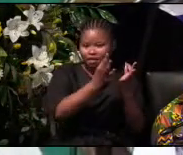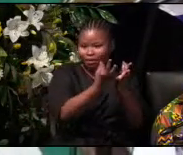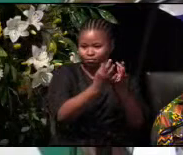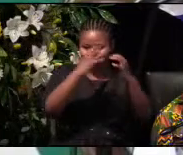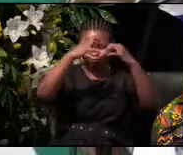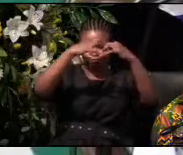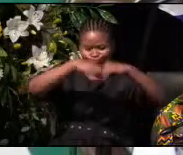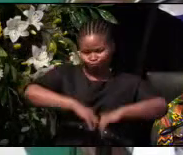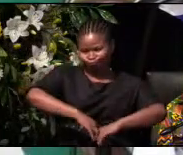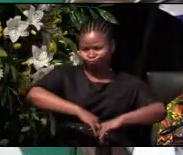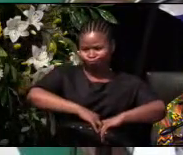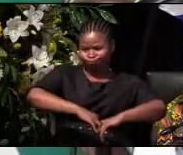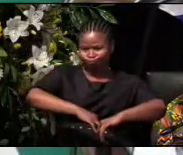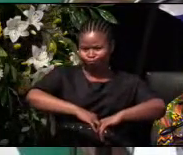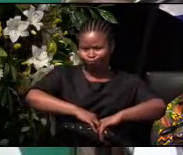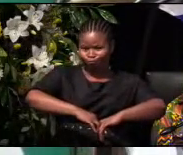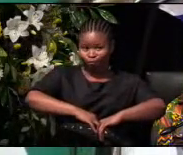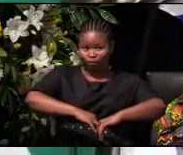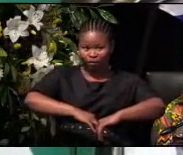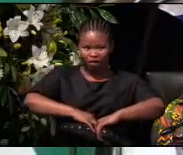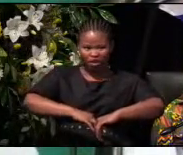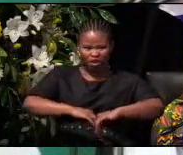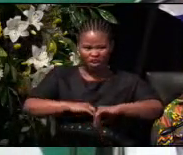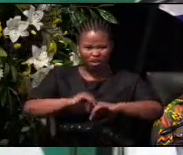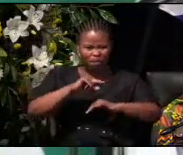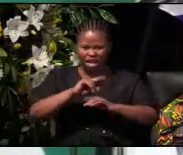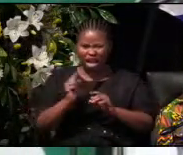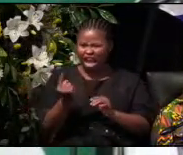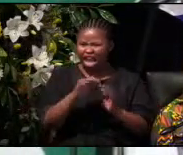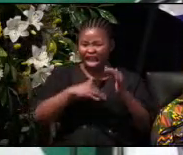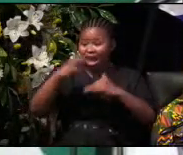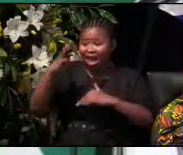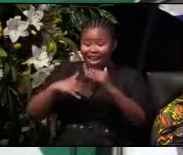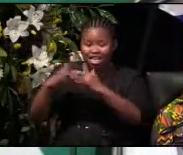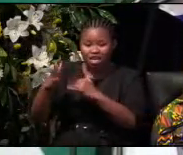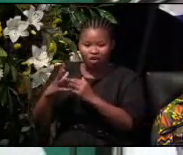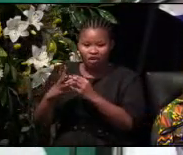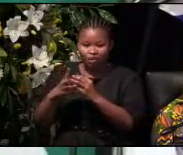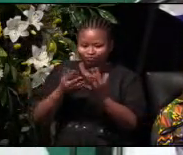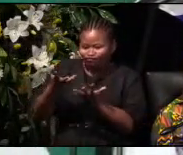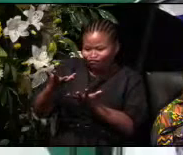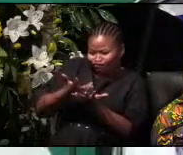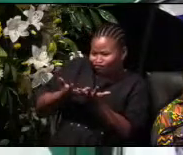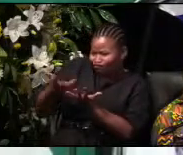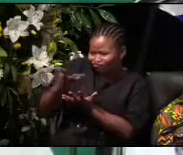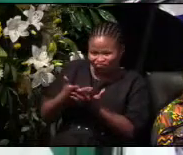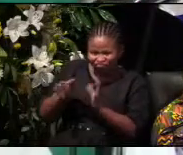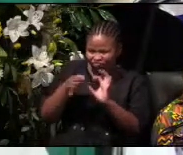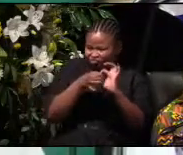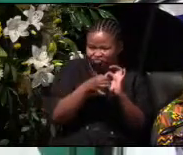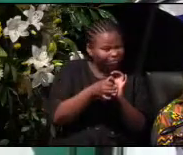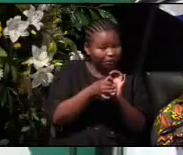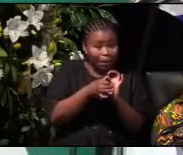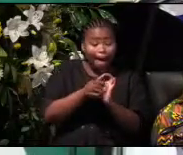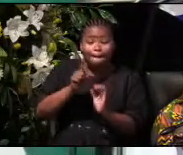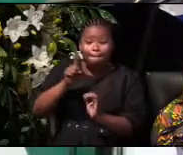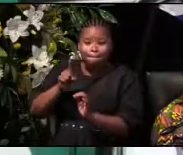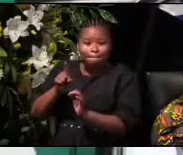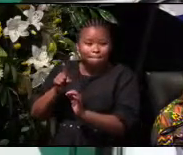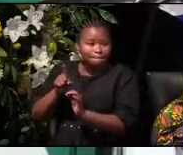collapsed it's not featuring in any of our discourse and